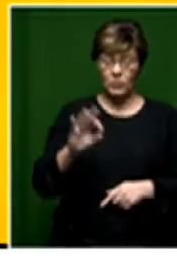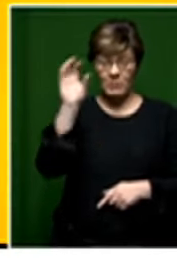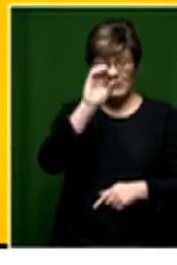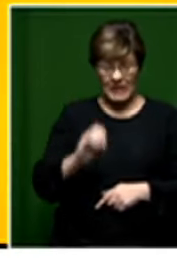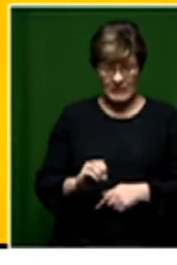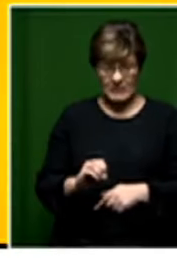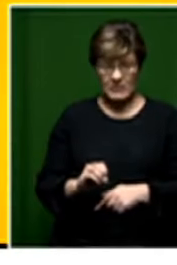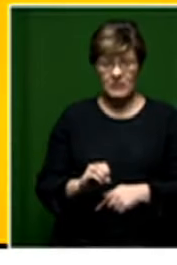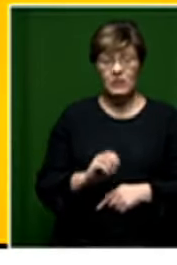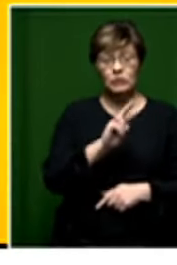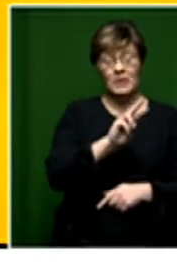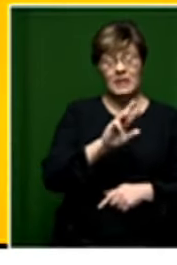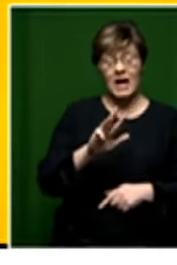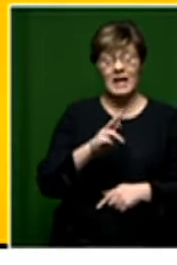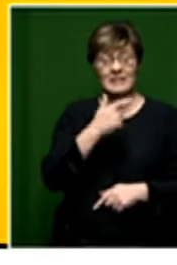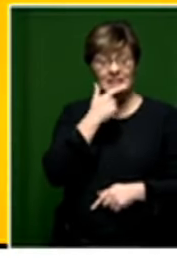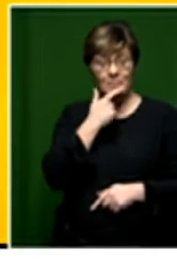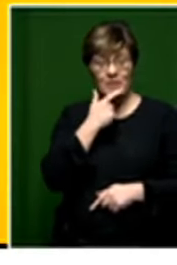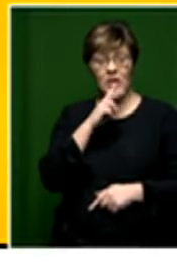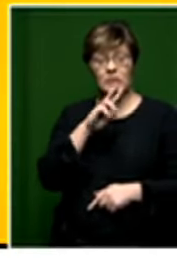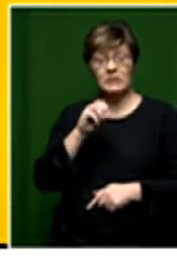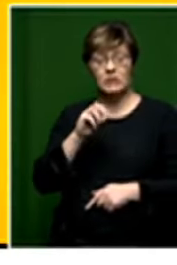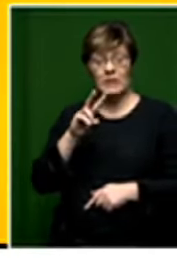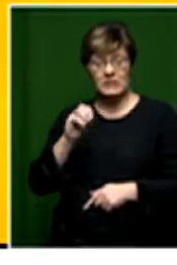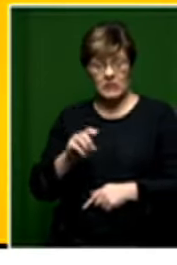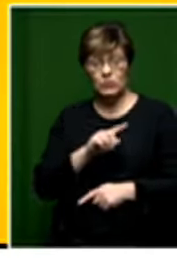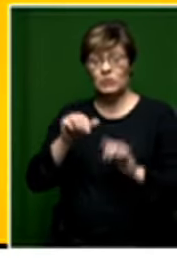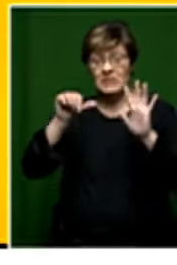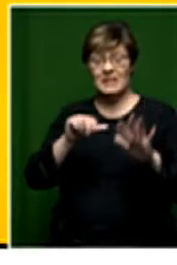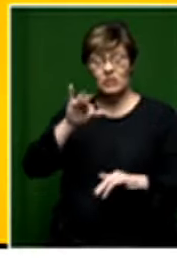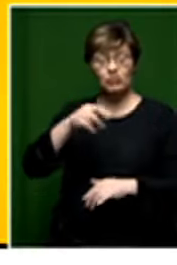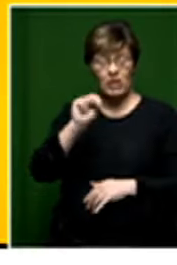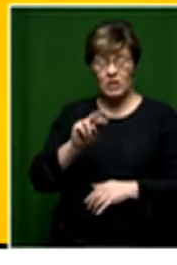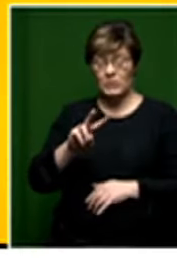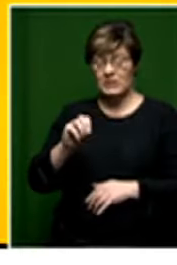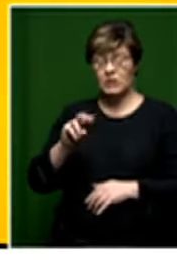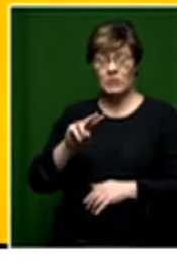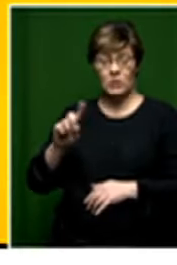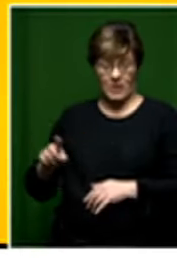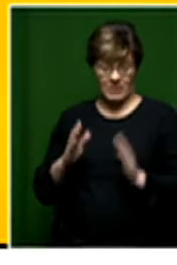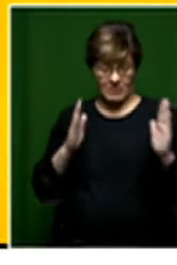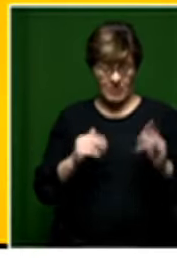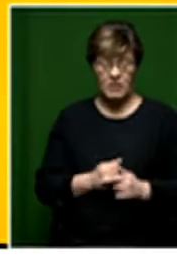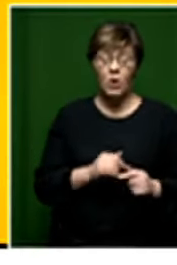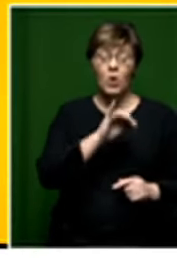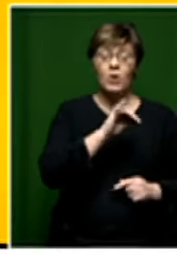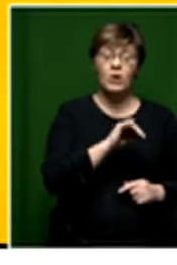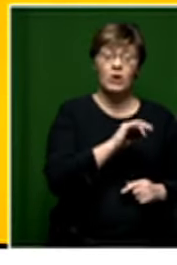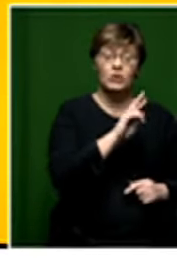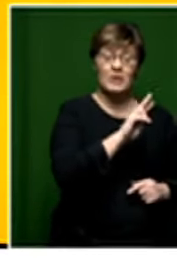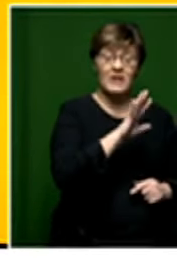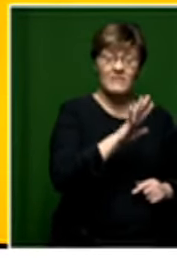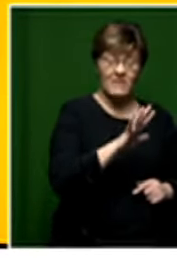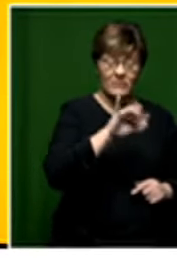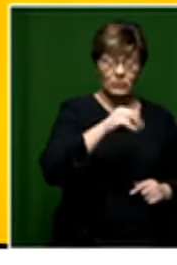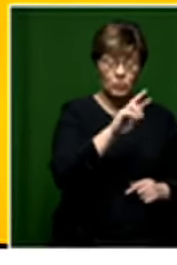between December 2020 and 6 January 2021 to 28% between the 25th of June and the 12th